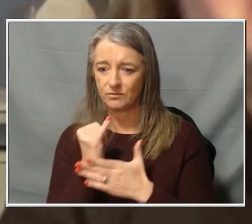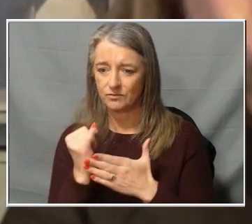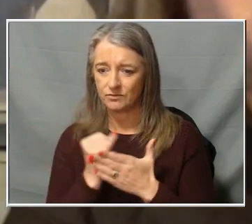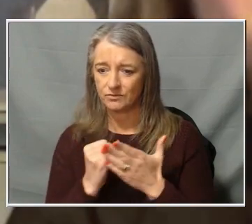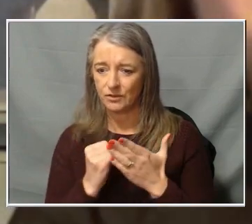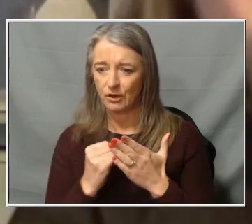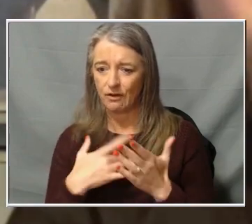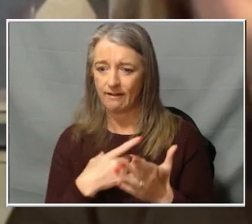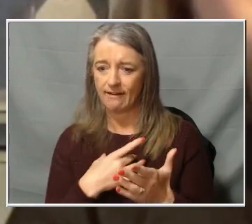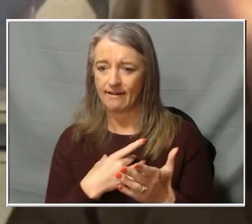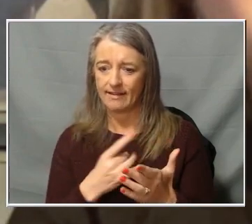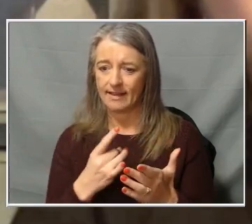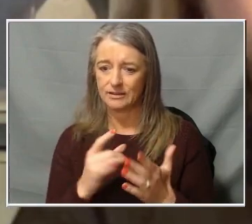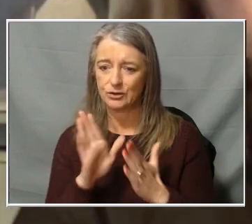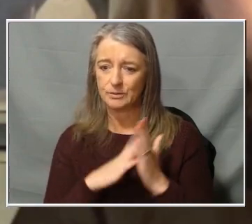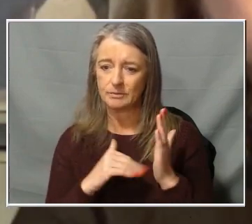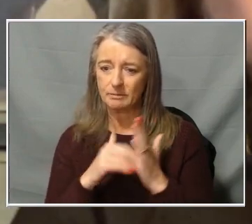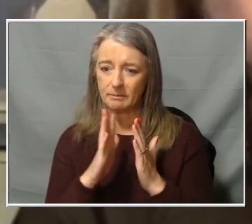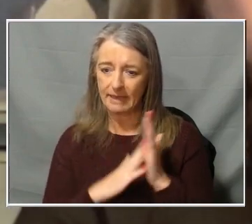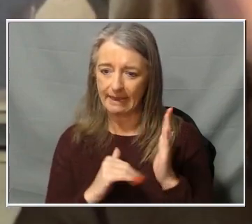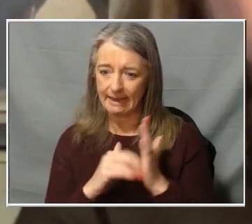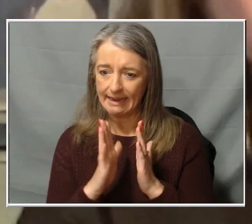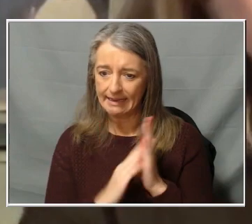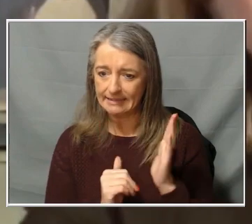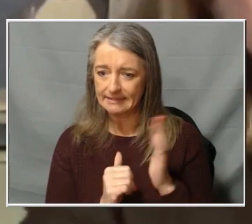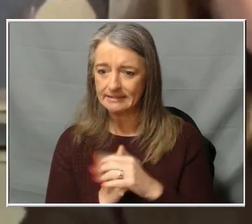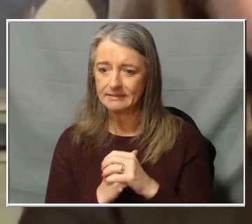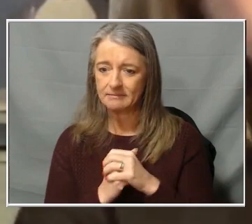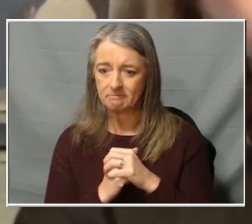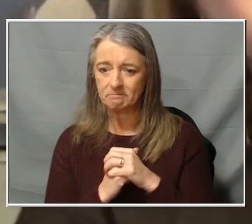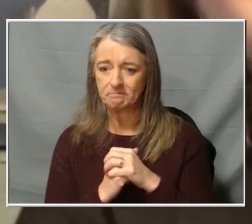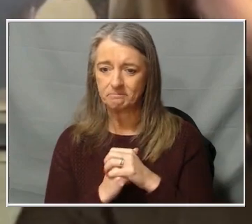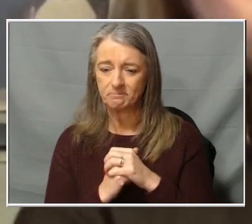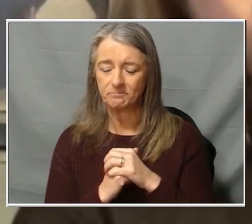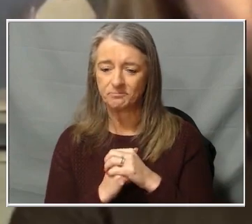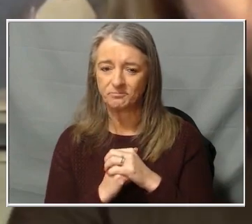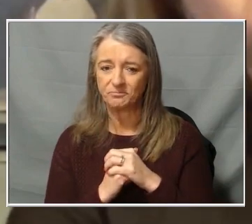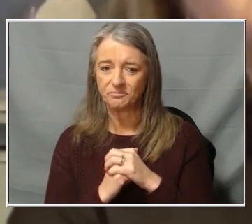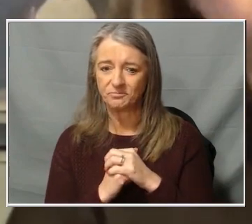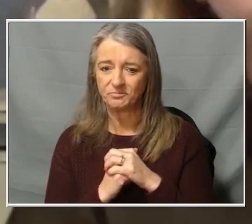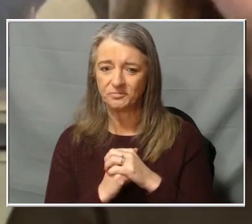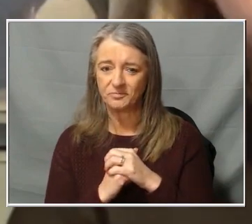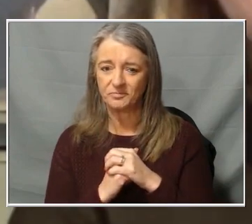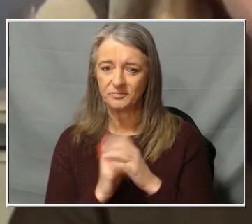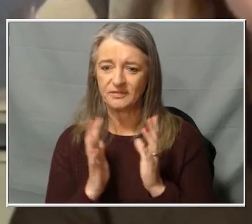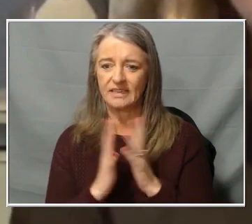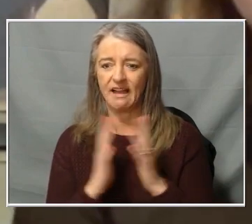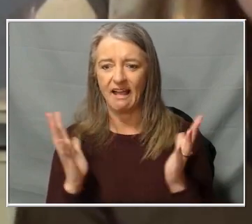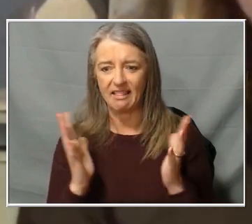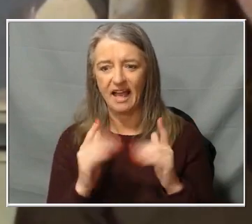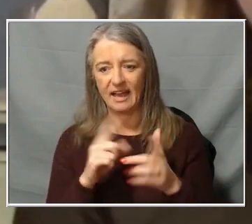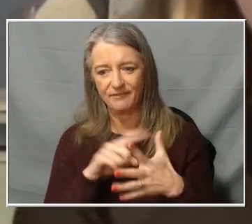art, I like to paint things. Well, lots of